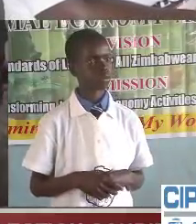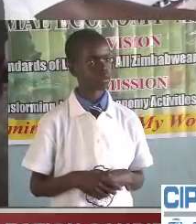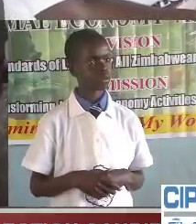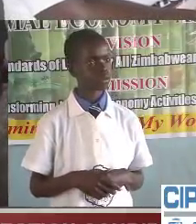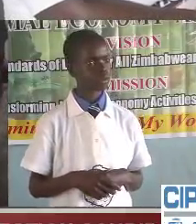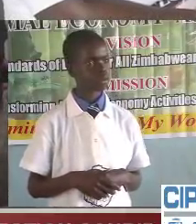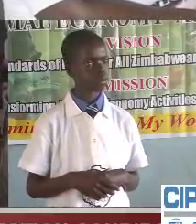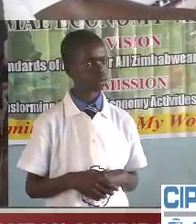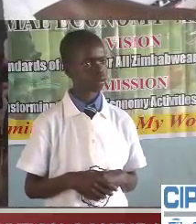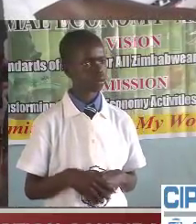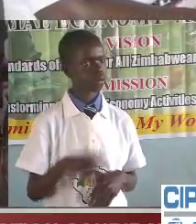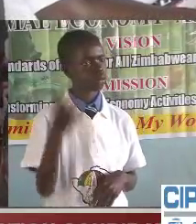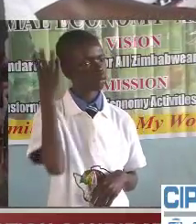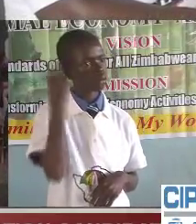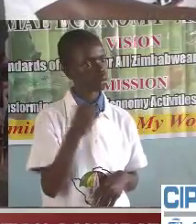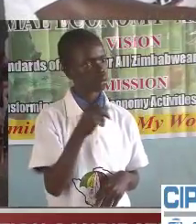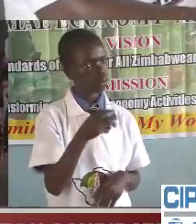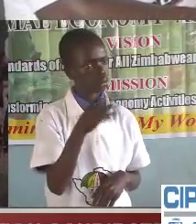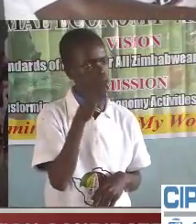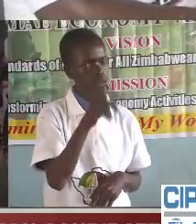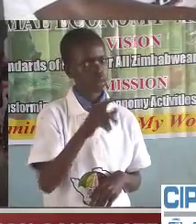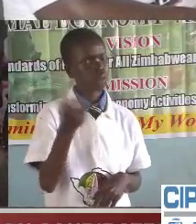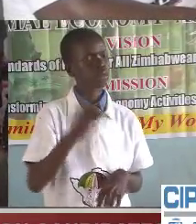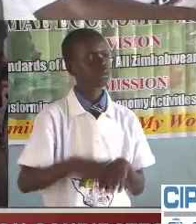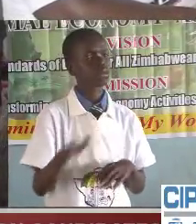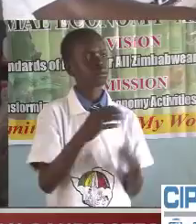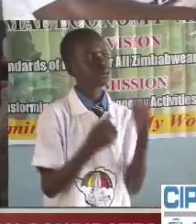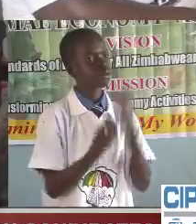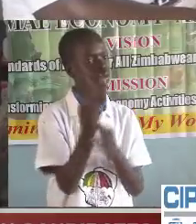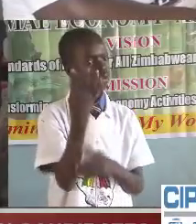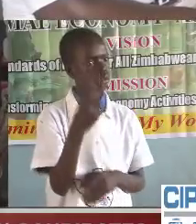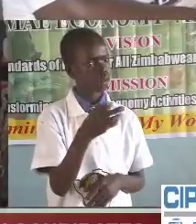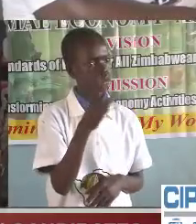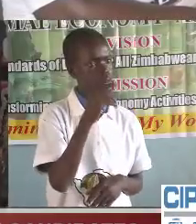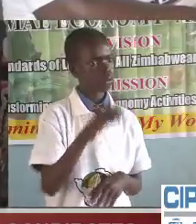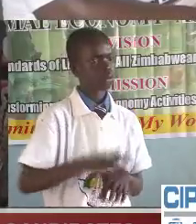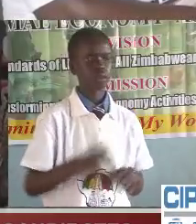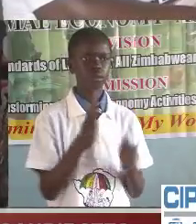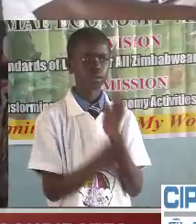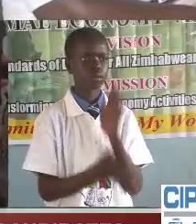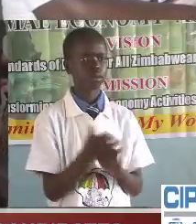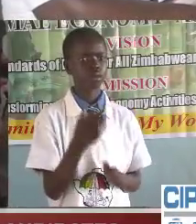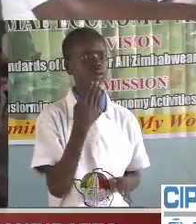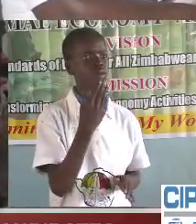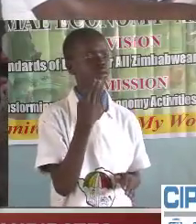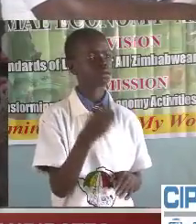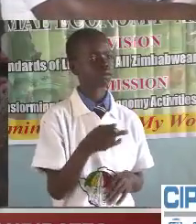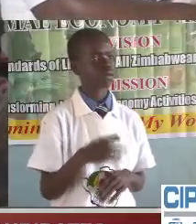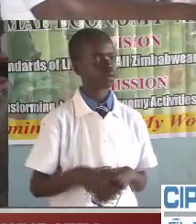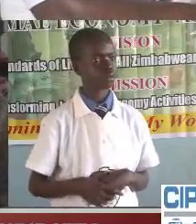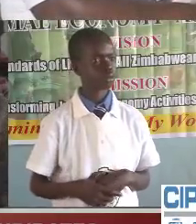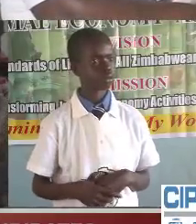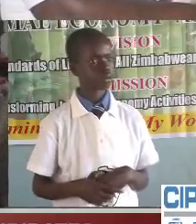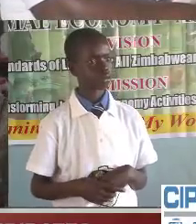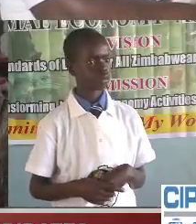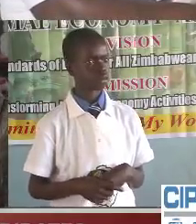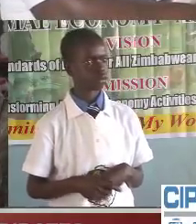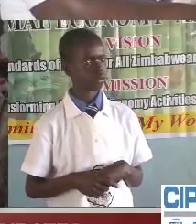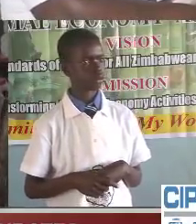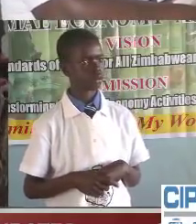As deafs, we are always abused and there are no jobs for us.